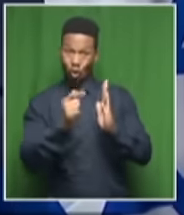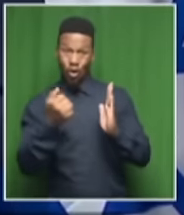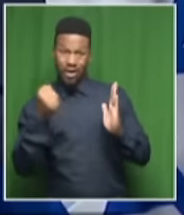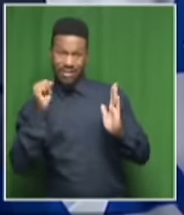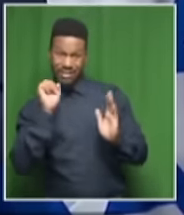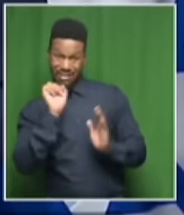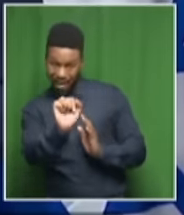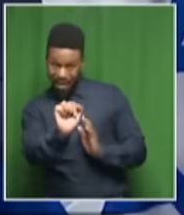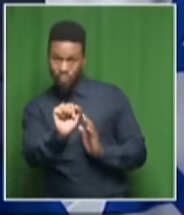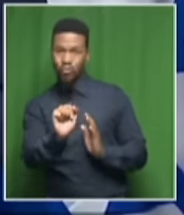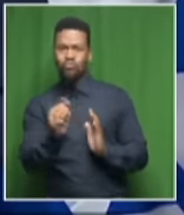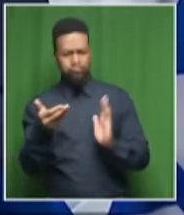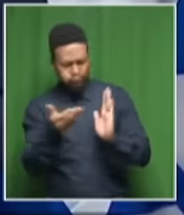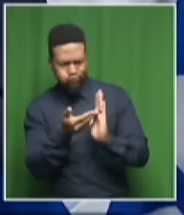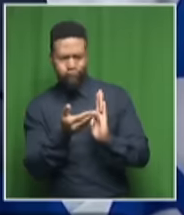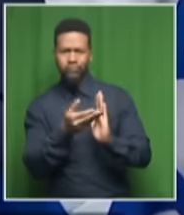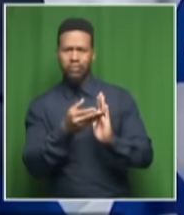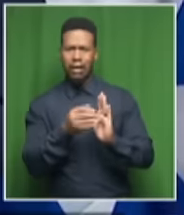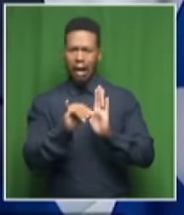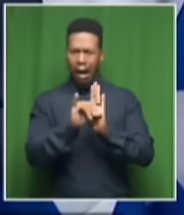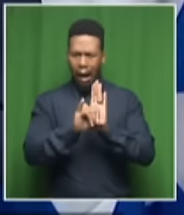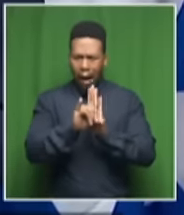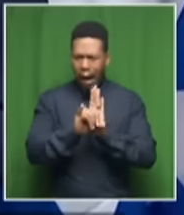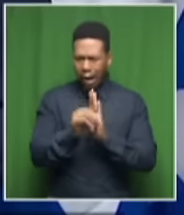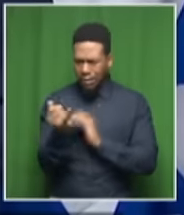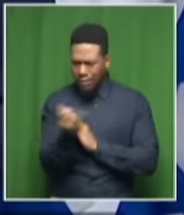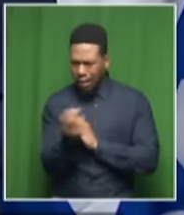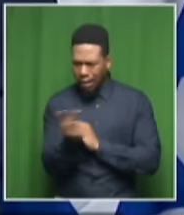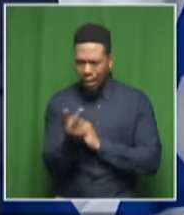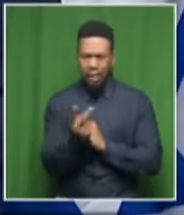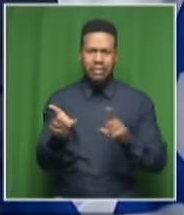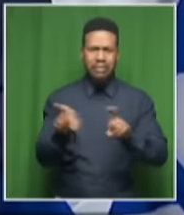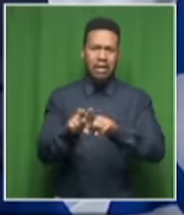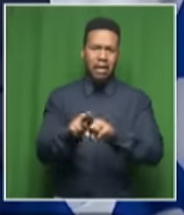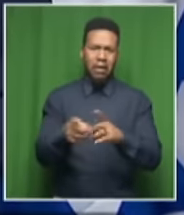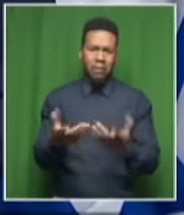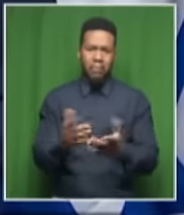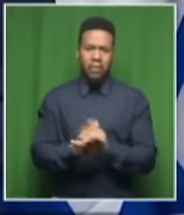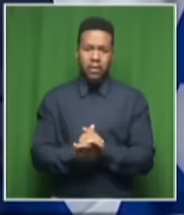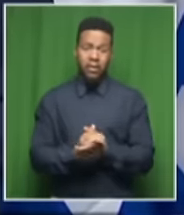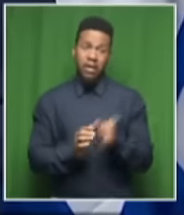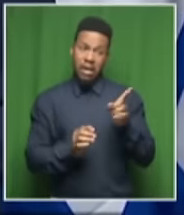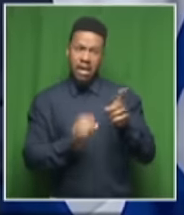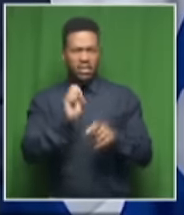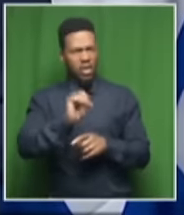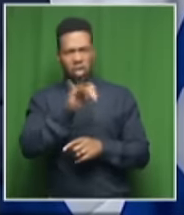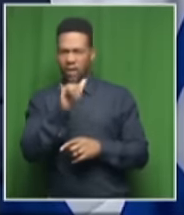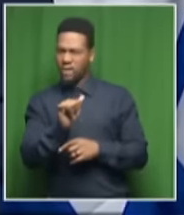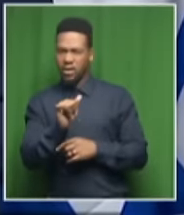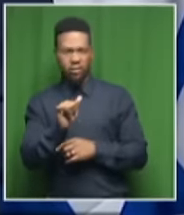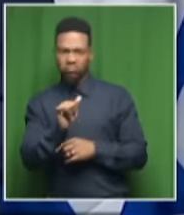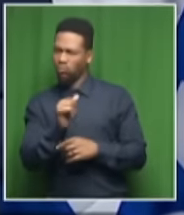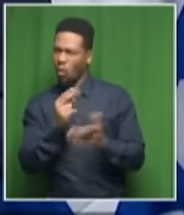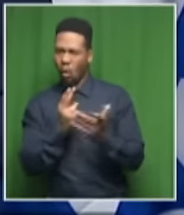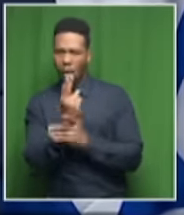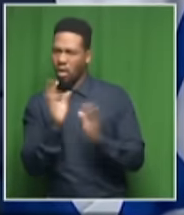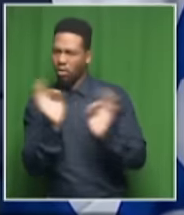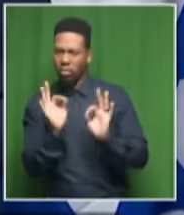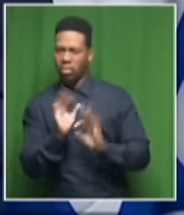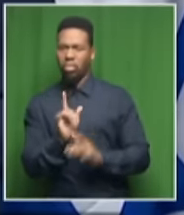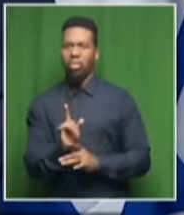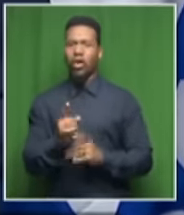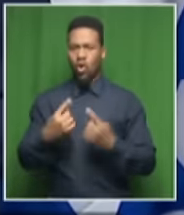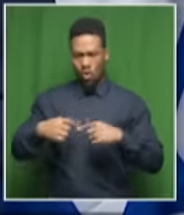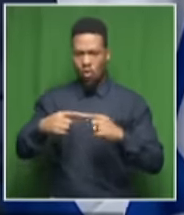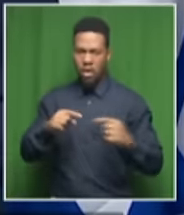many ways. And here, with the hypocrisy of South Africa, we will be there in the International Court of Justice and will